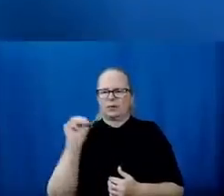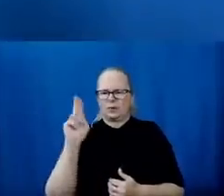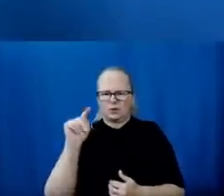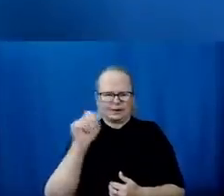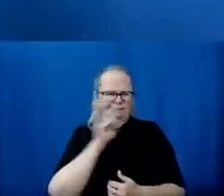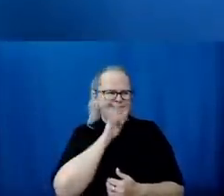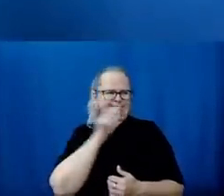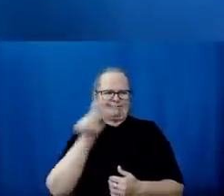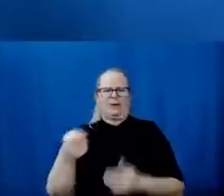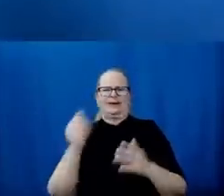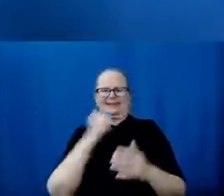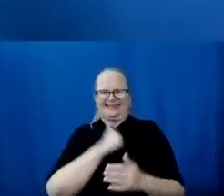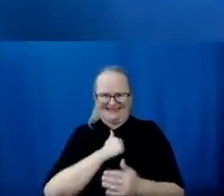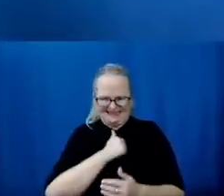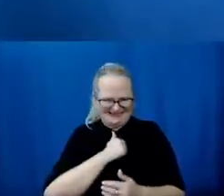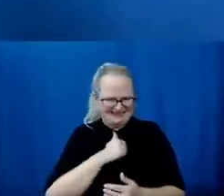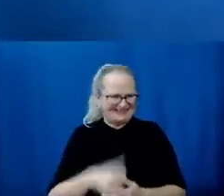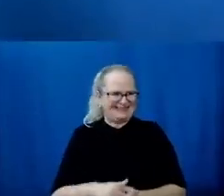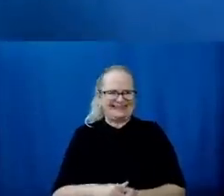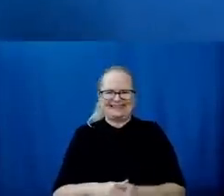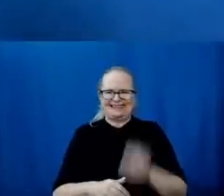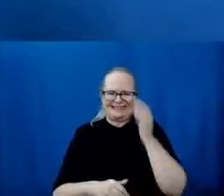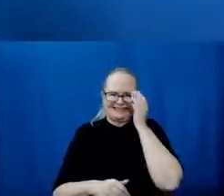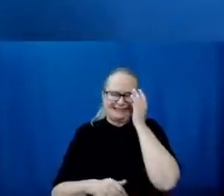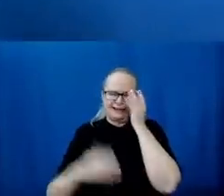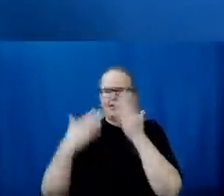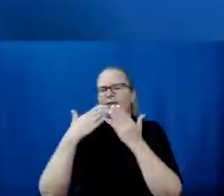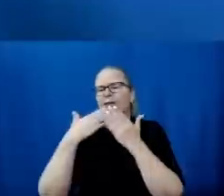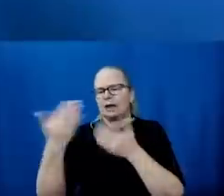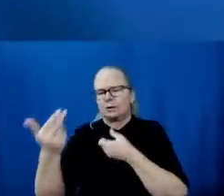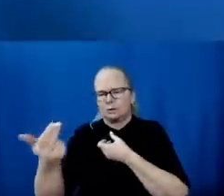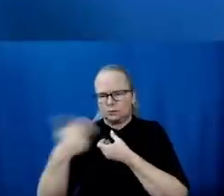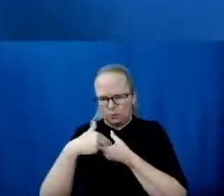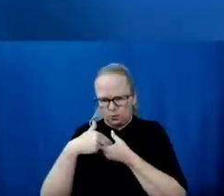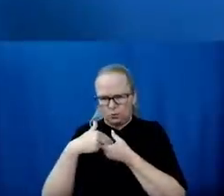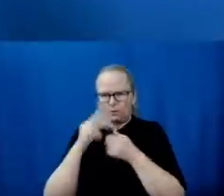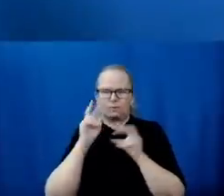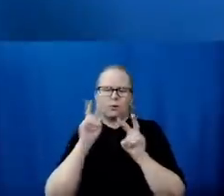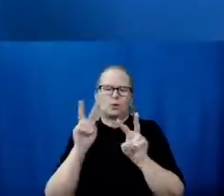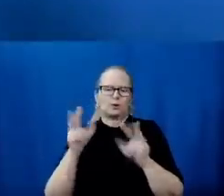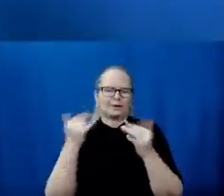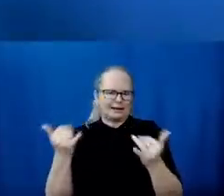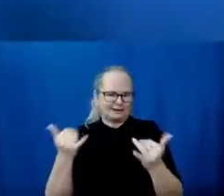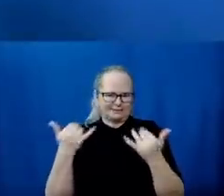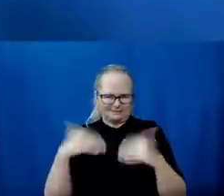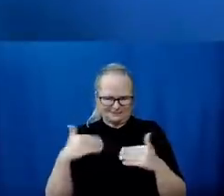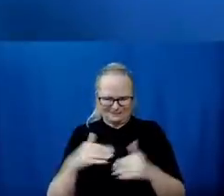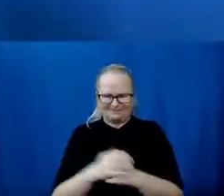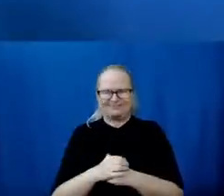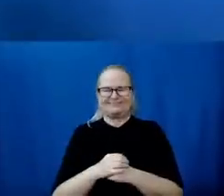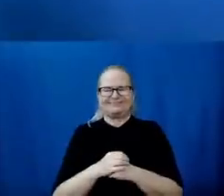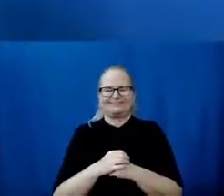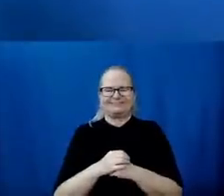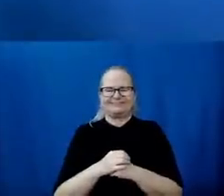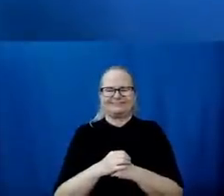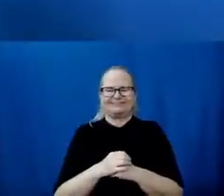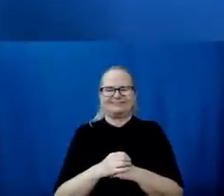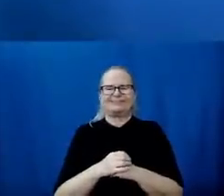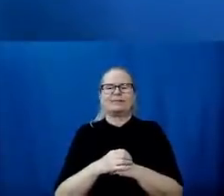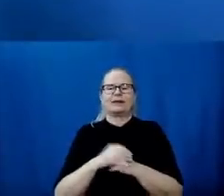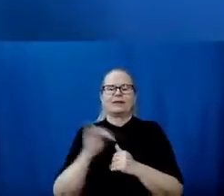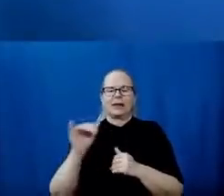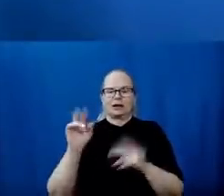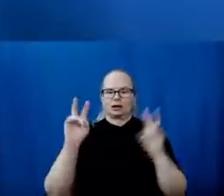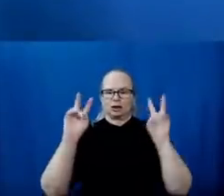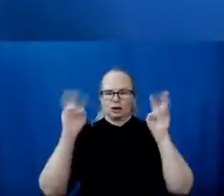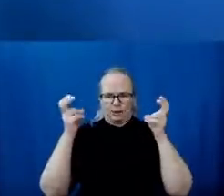Welcome back, everybody. Sorry for that muting. Thank you very much for joining us today. I am really looking forward to today's conversation. It is a topic on